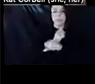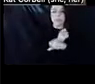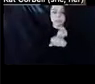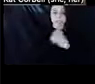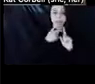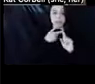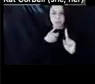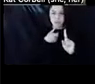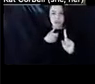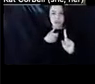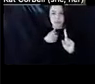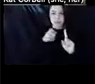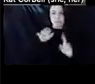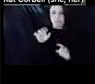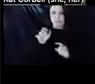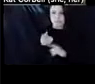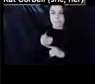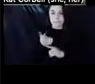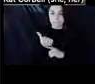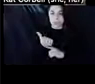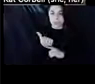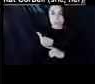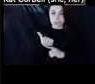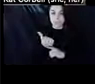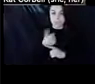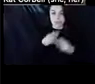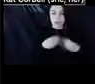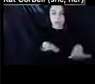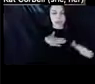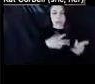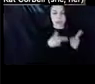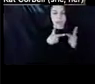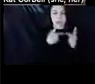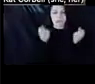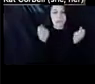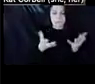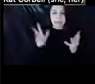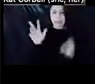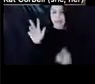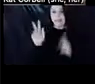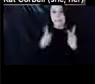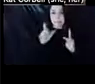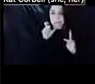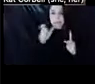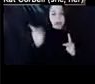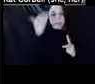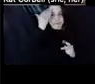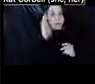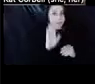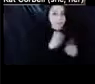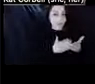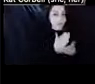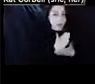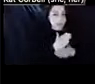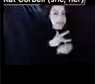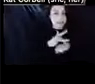I lost my spot. Okay. Sorry. Reality. Many tenants are not informed of these rights are made aware of available